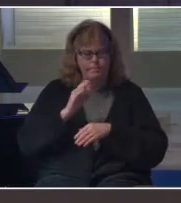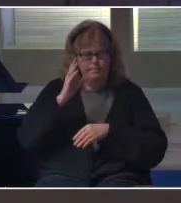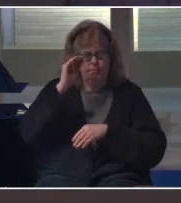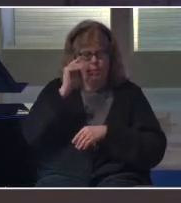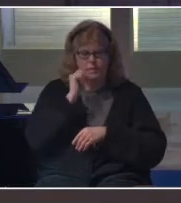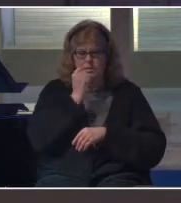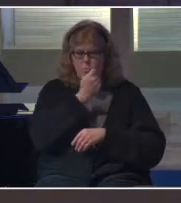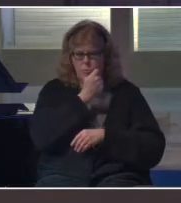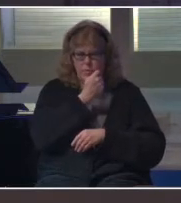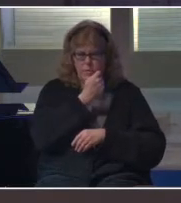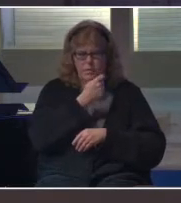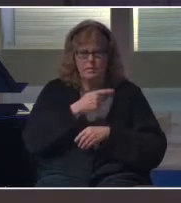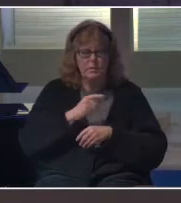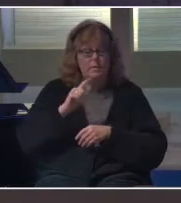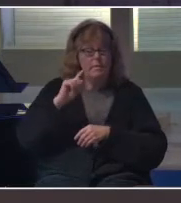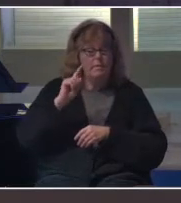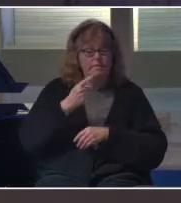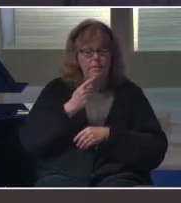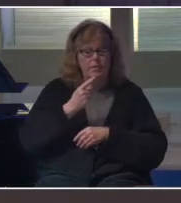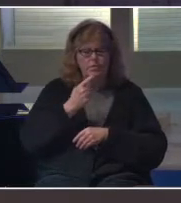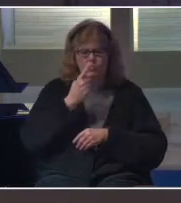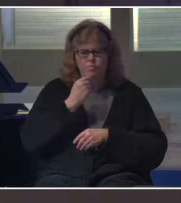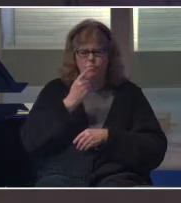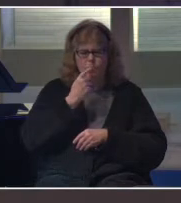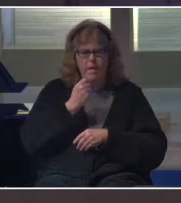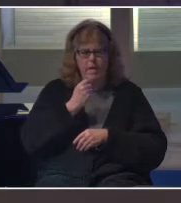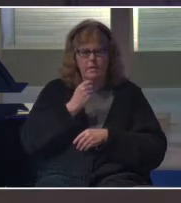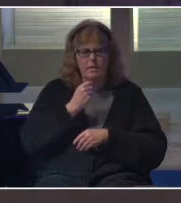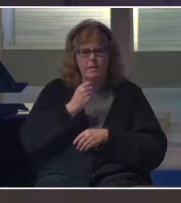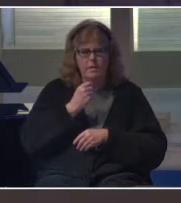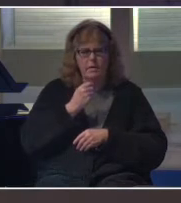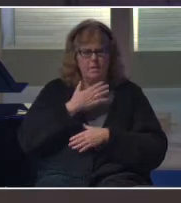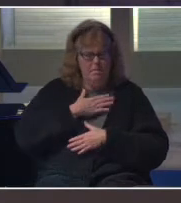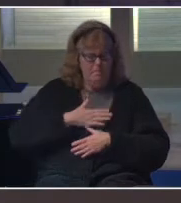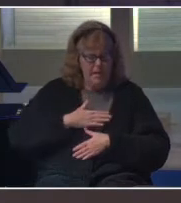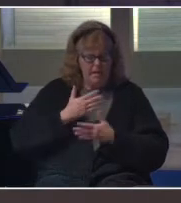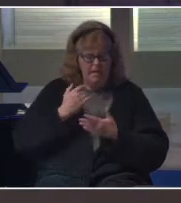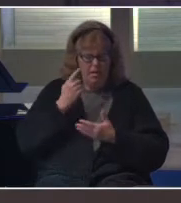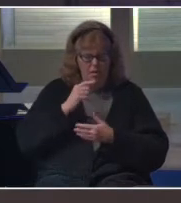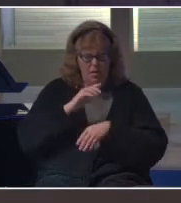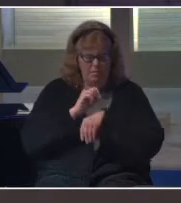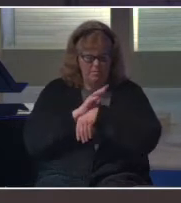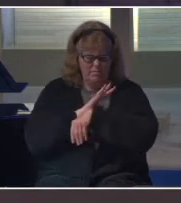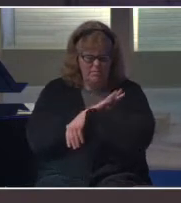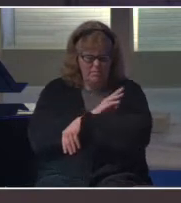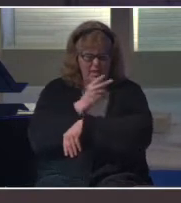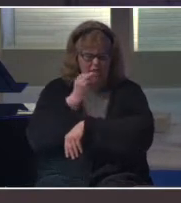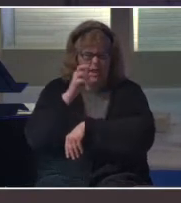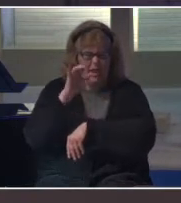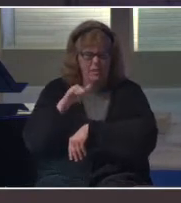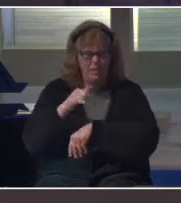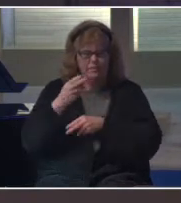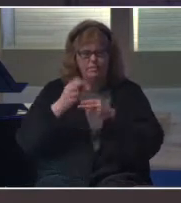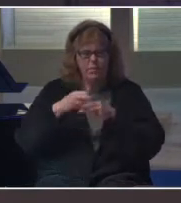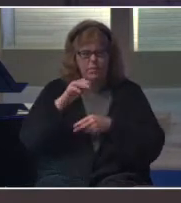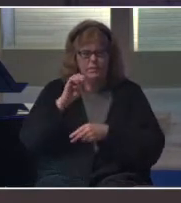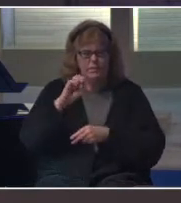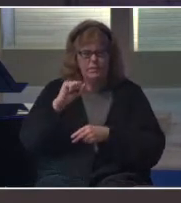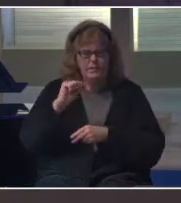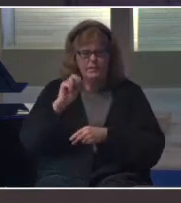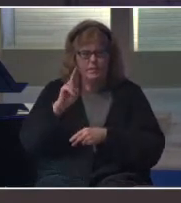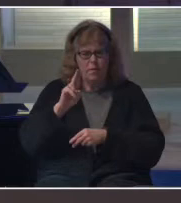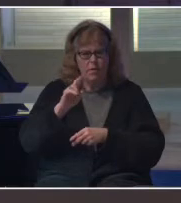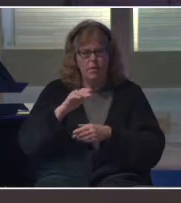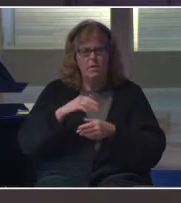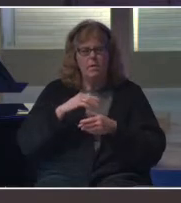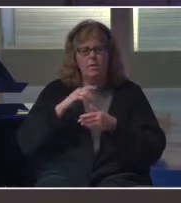womb, and the first to come out was red, and his whole body was like a hairy garment. So they named him Esau.